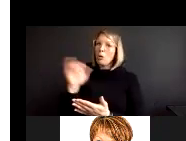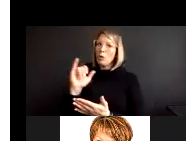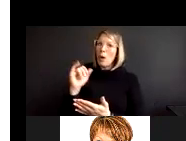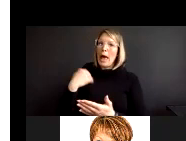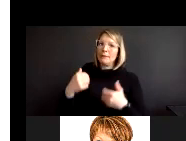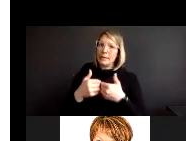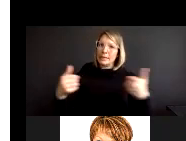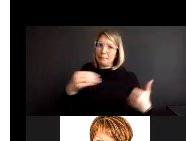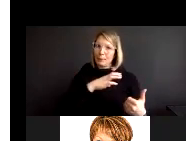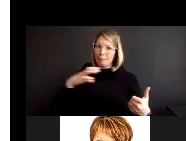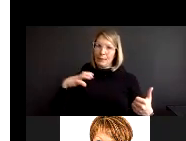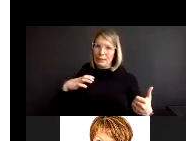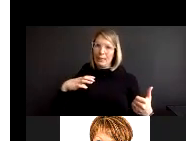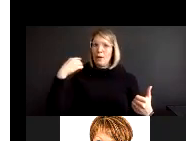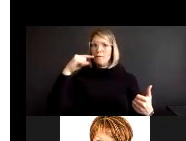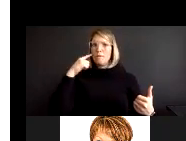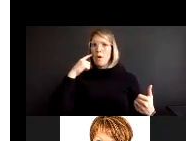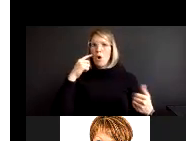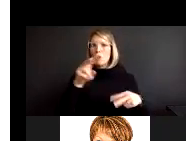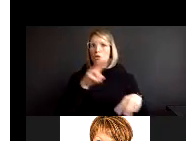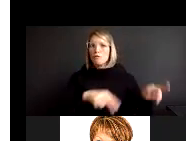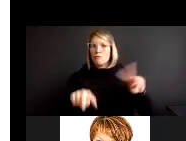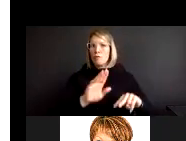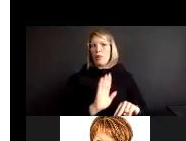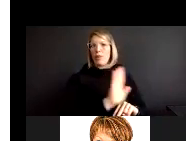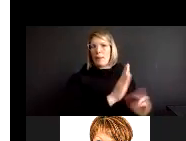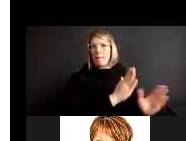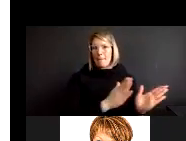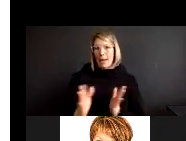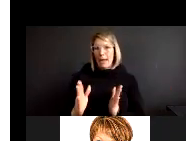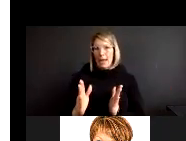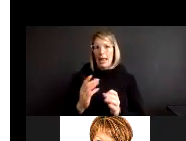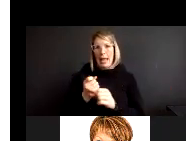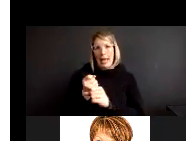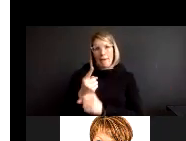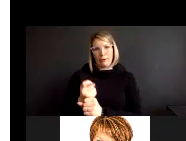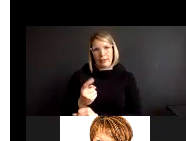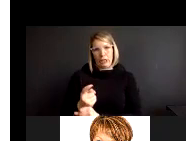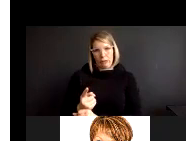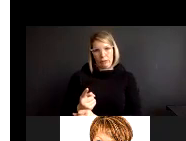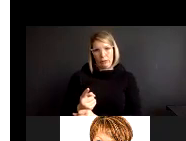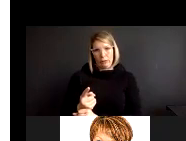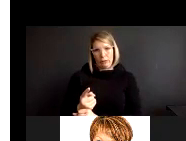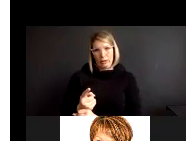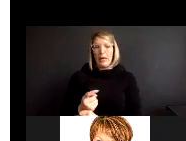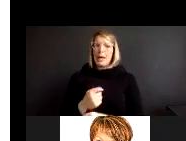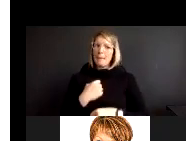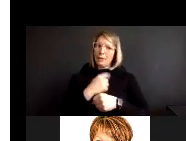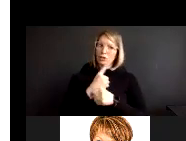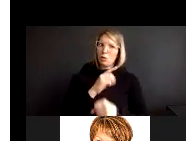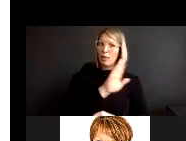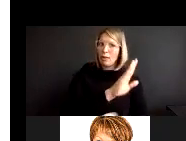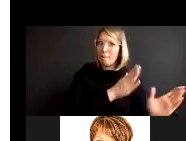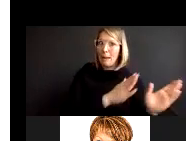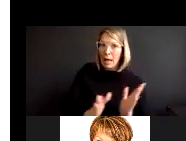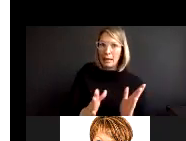review process is really important as well, because not only does it provide an opportunity to revisit the plans, but it's also designed in recognition